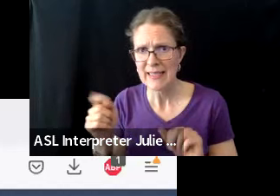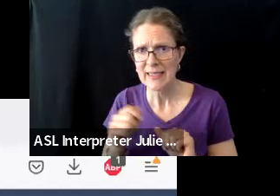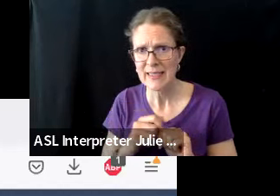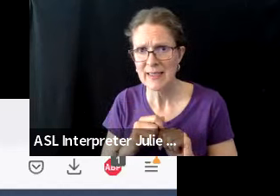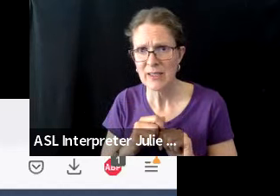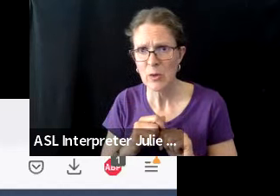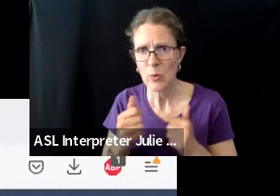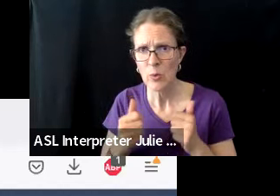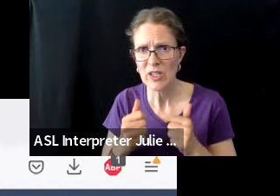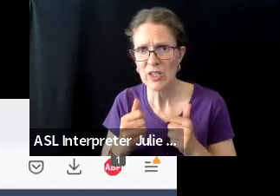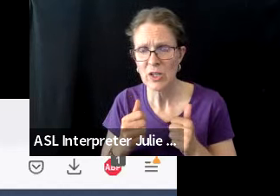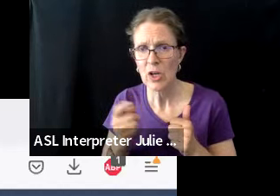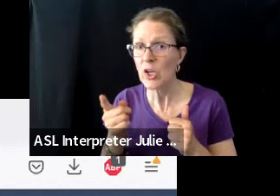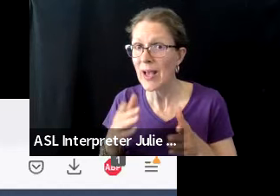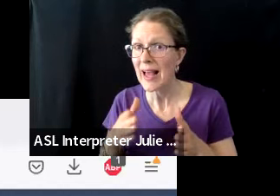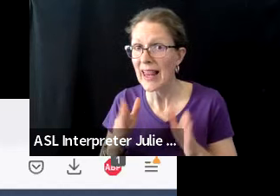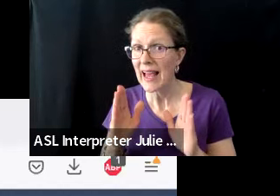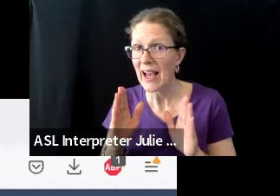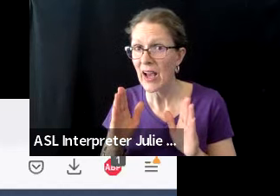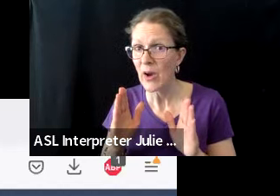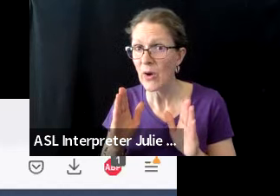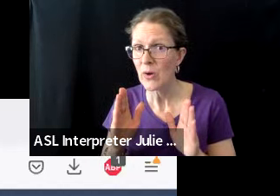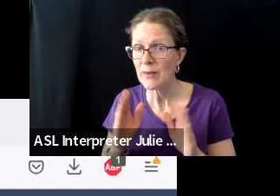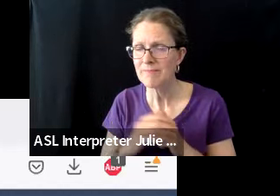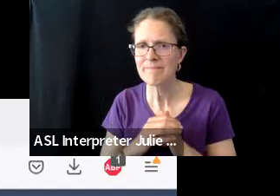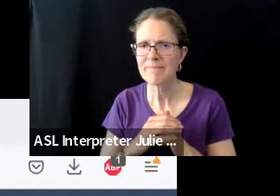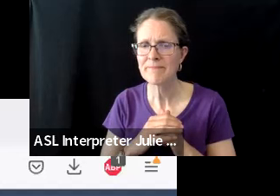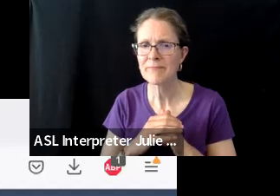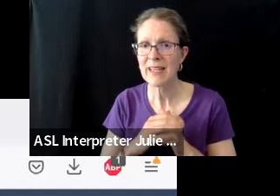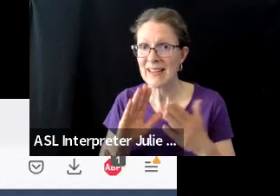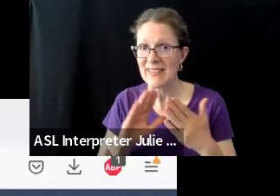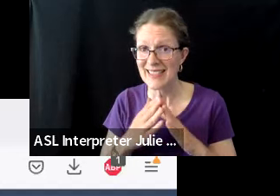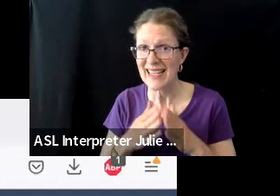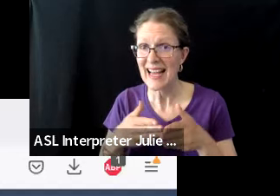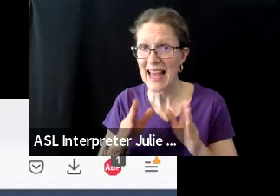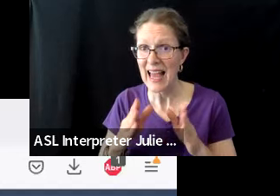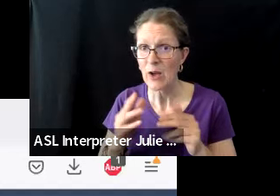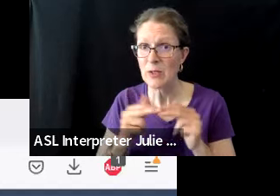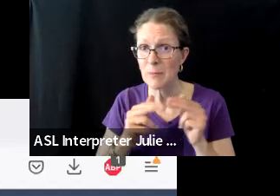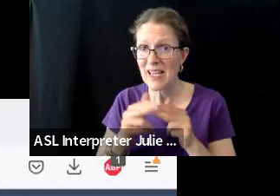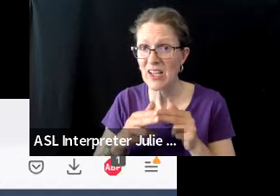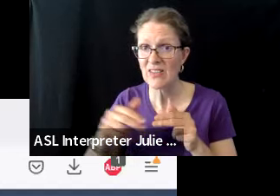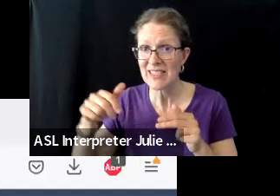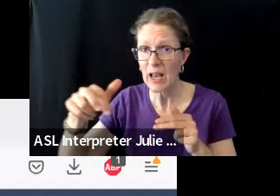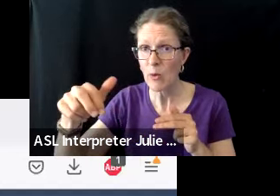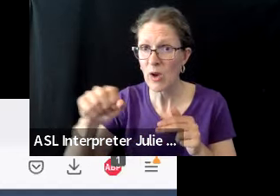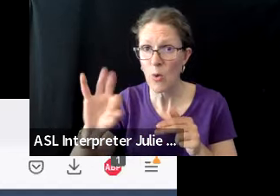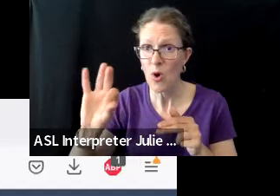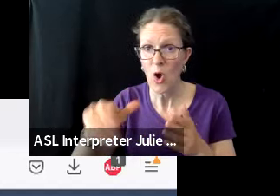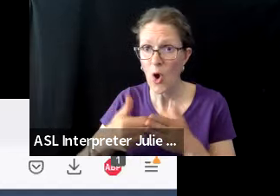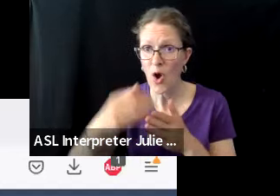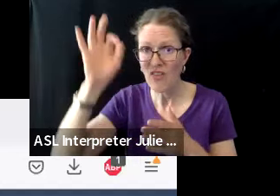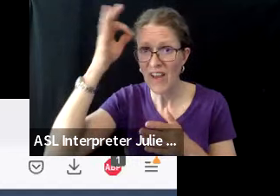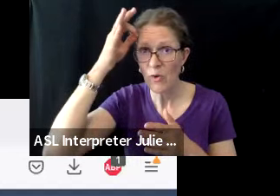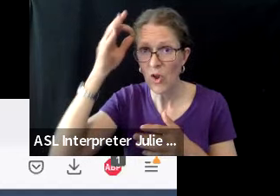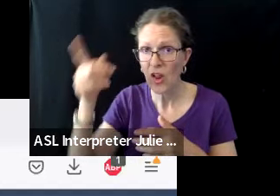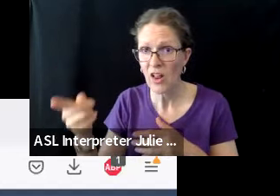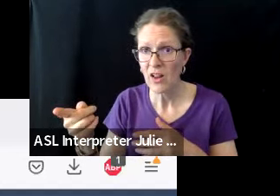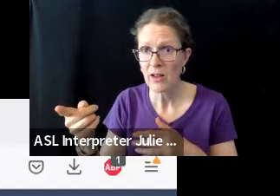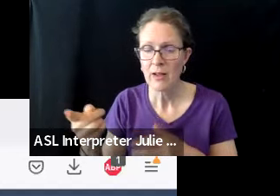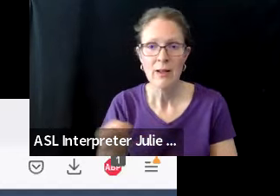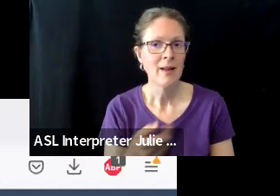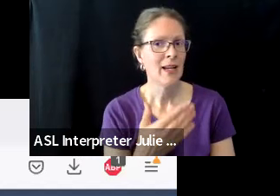which are you allowed to build? Is even the city allowed to build a sidewalk, or is this federal land here? It's a good question,